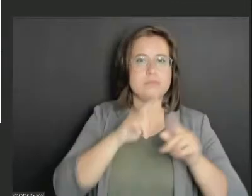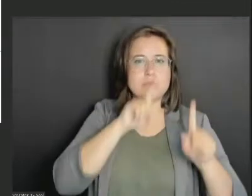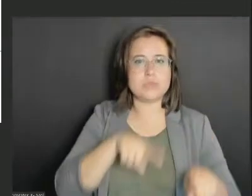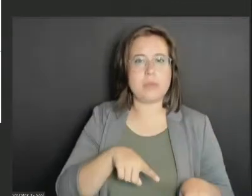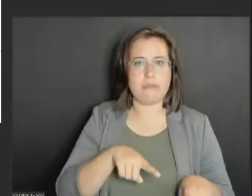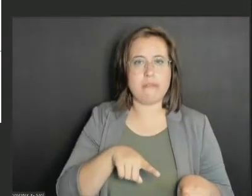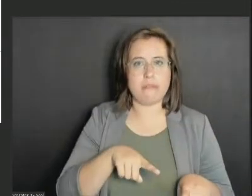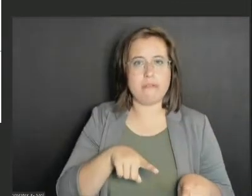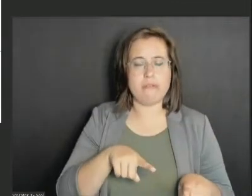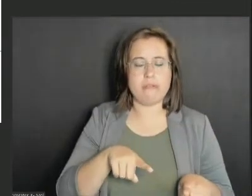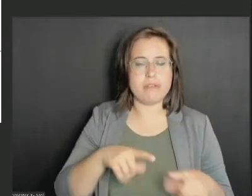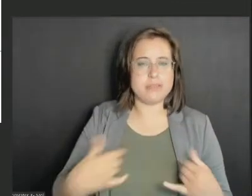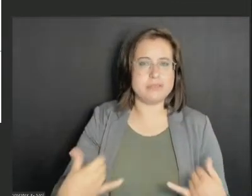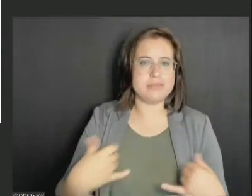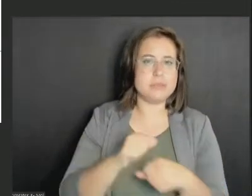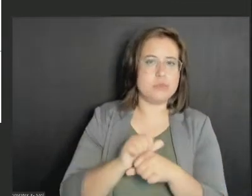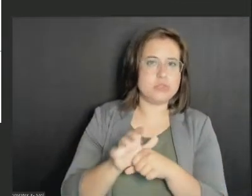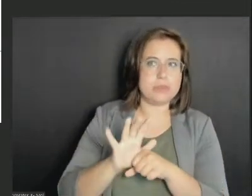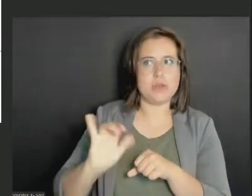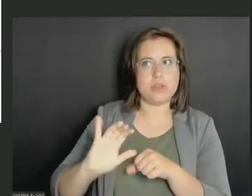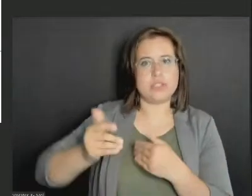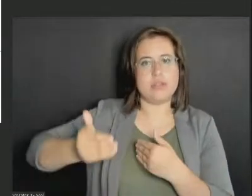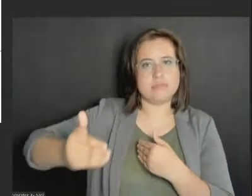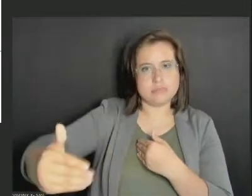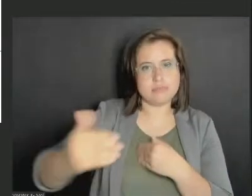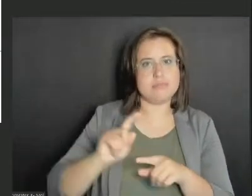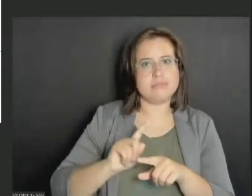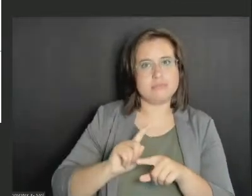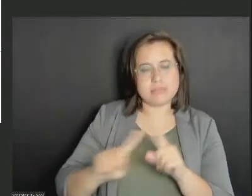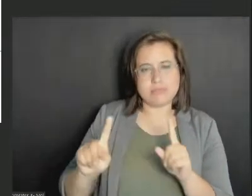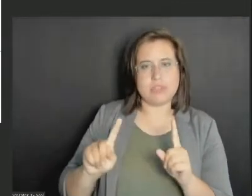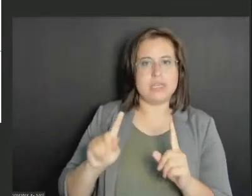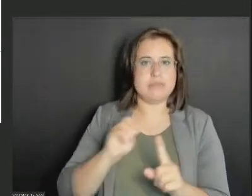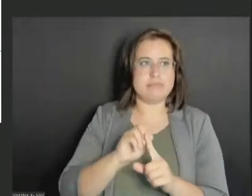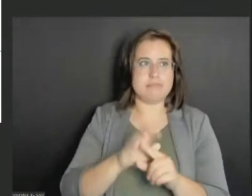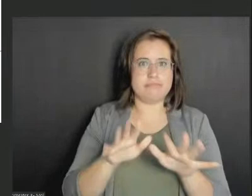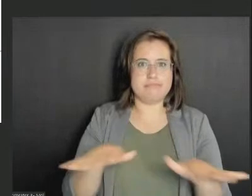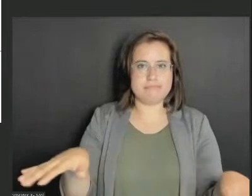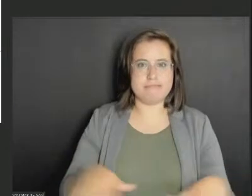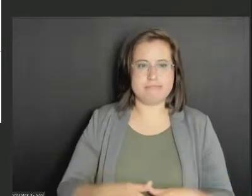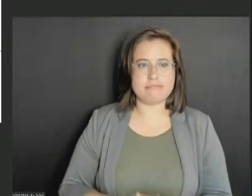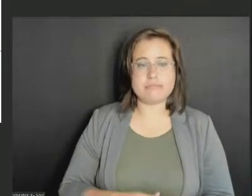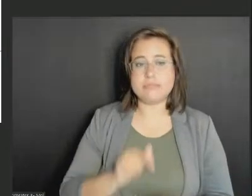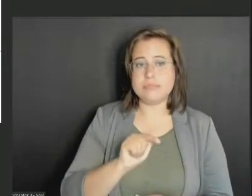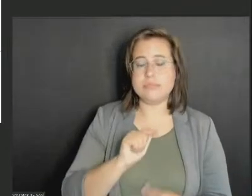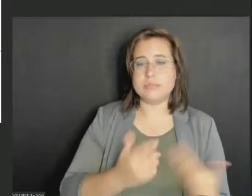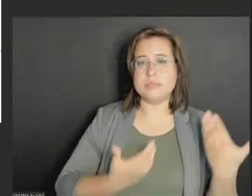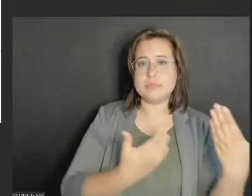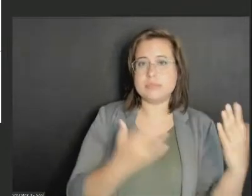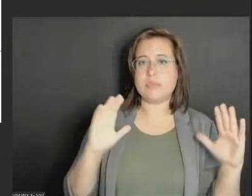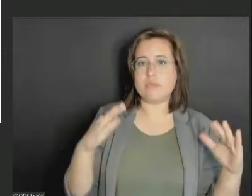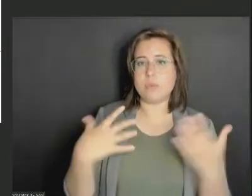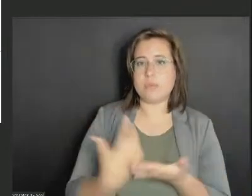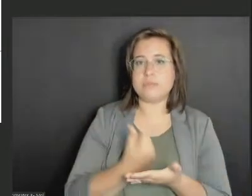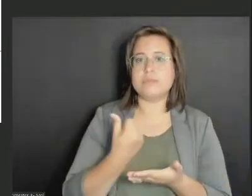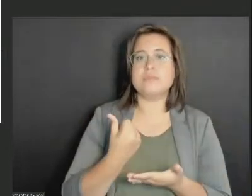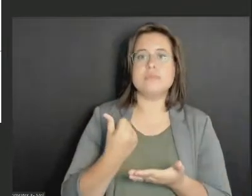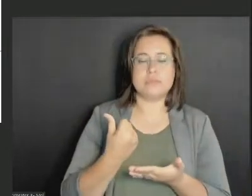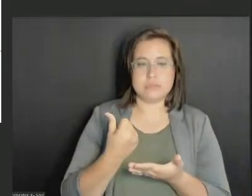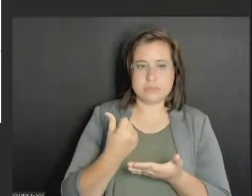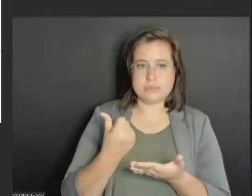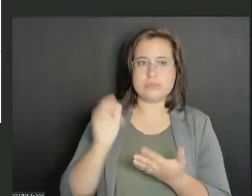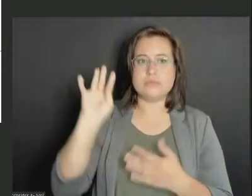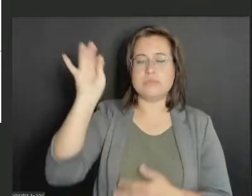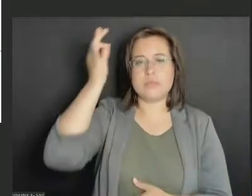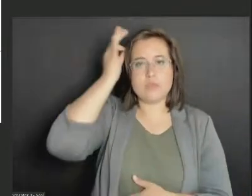the pandemic that we are in now, as well as future pandemics. So this next recommendation focuses on the opportunity to leverage federal